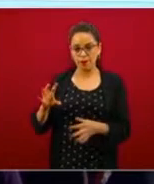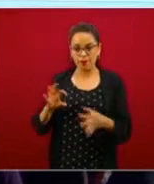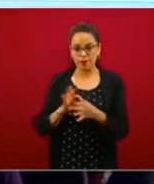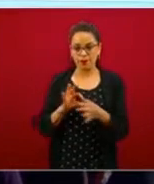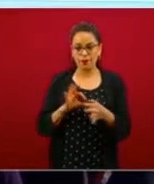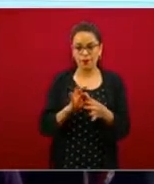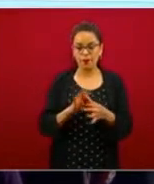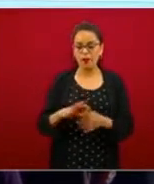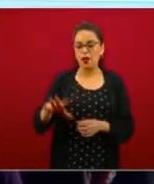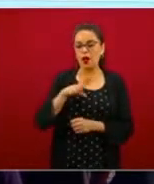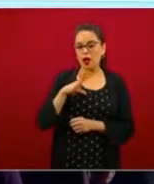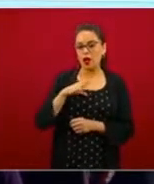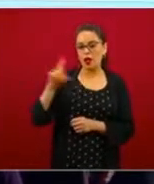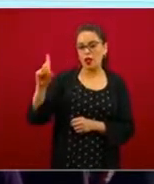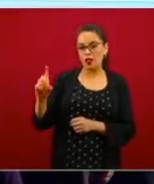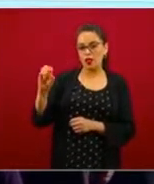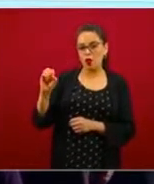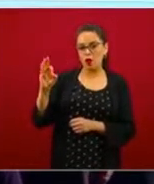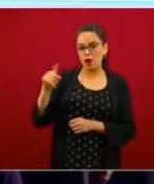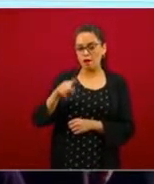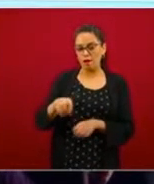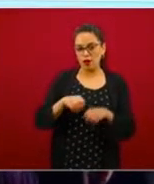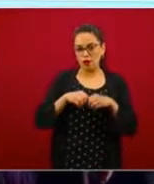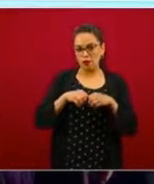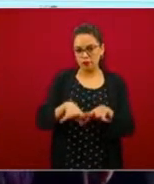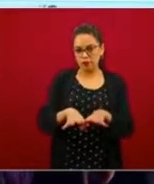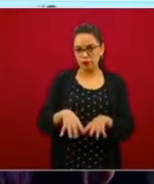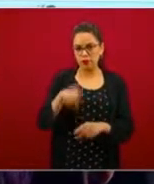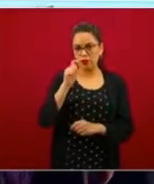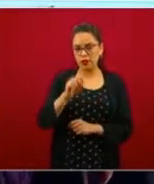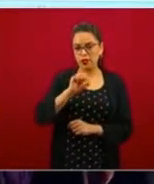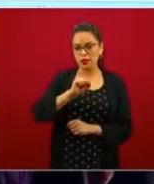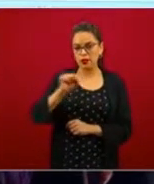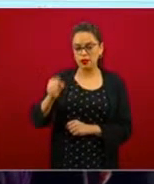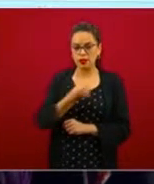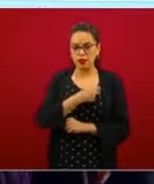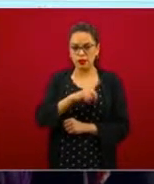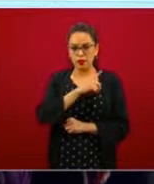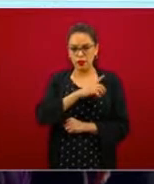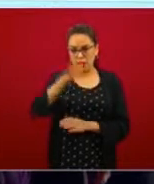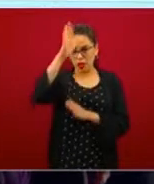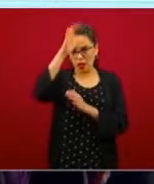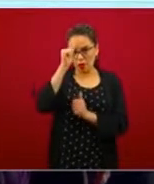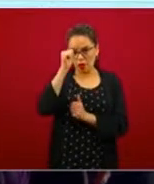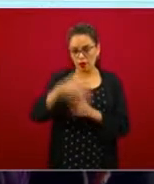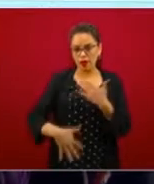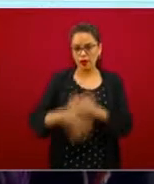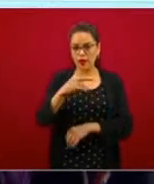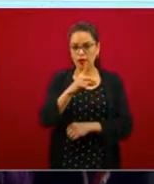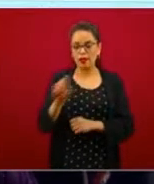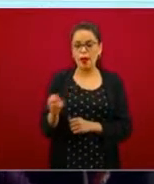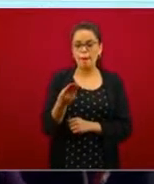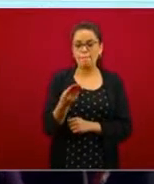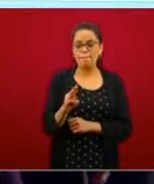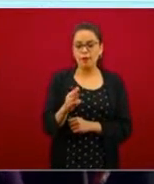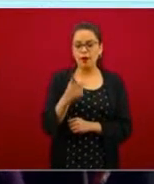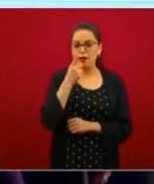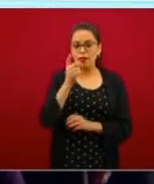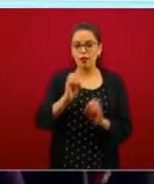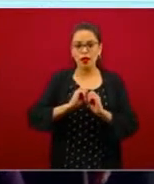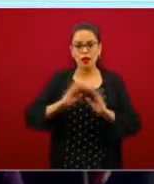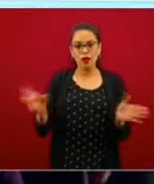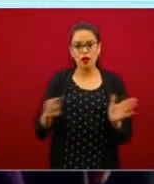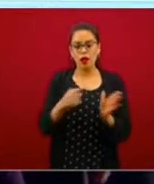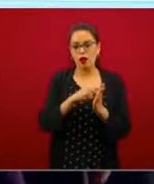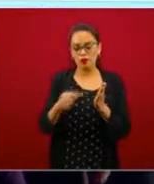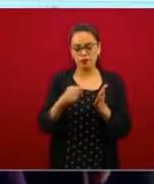this morning, it'll be applied throughout the country in red except for Zacatecas,